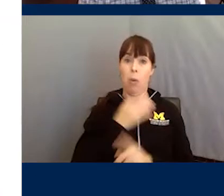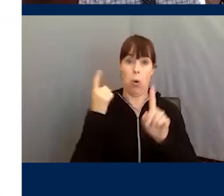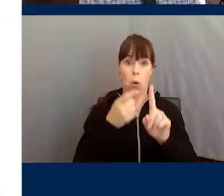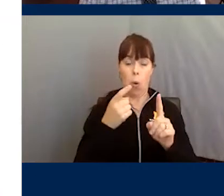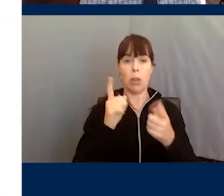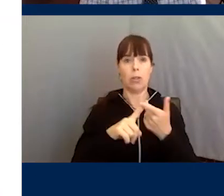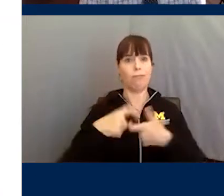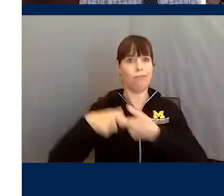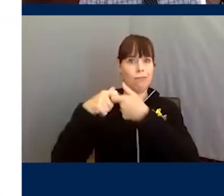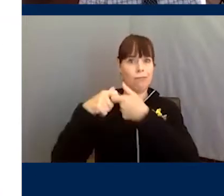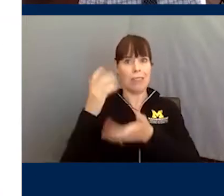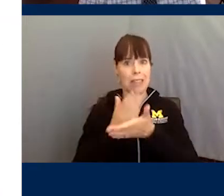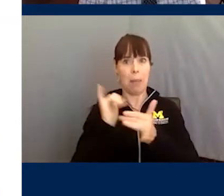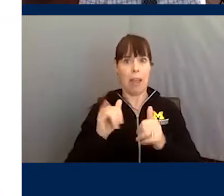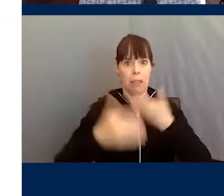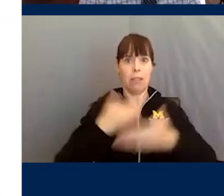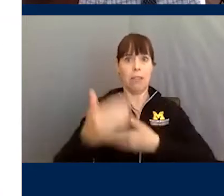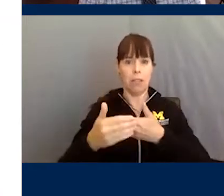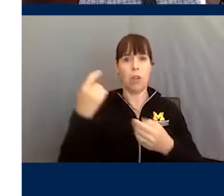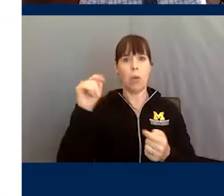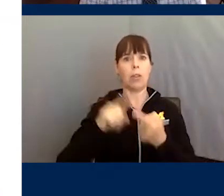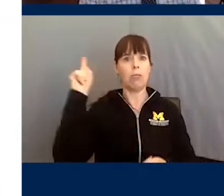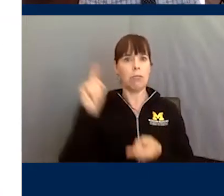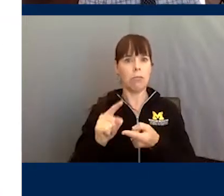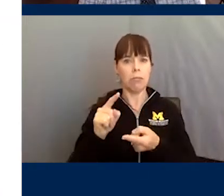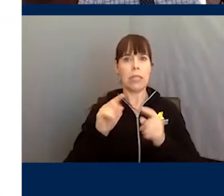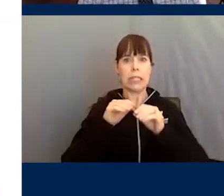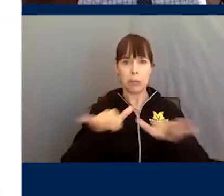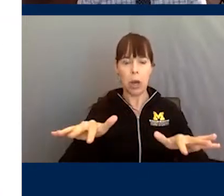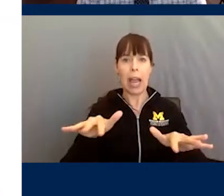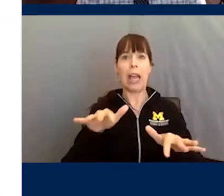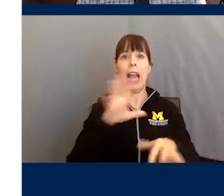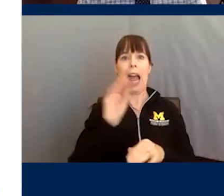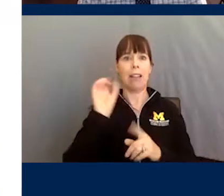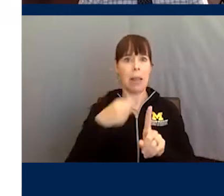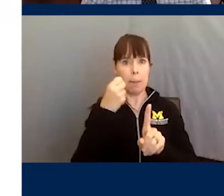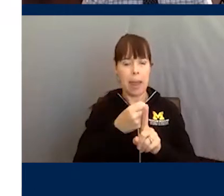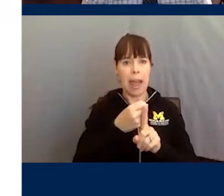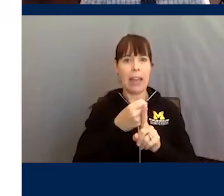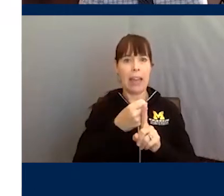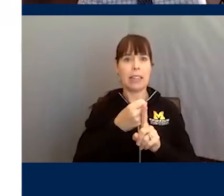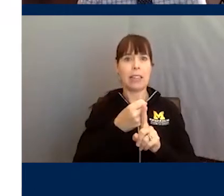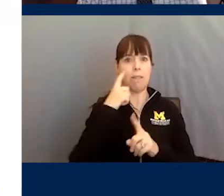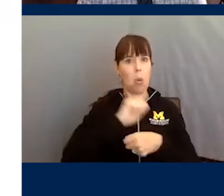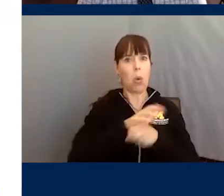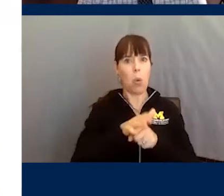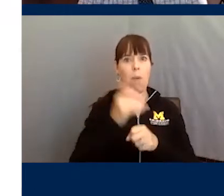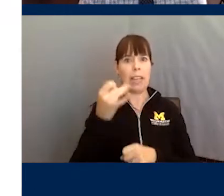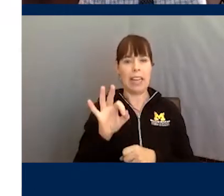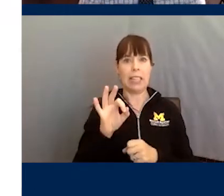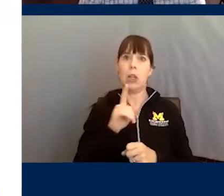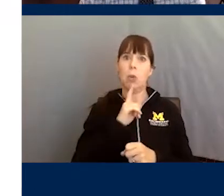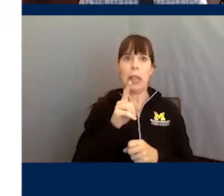stop the bleed and to decrease the spread and the impact of COVID-19, especially